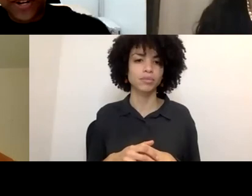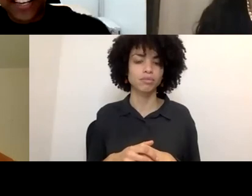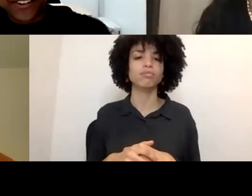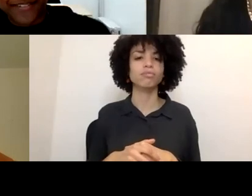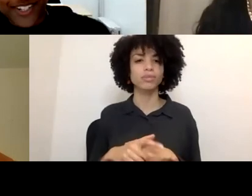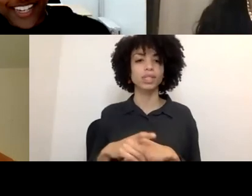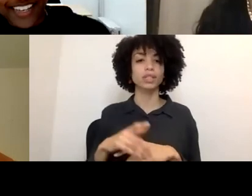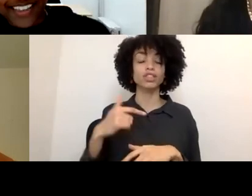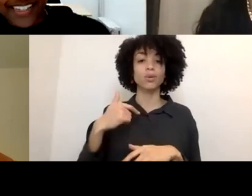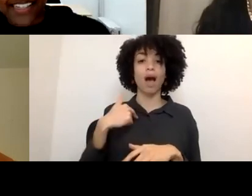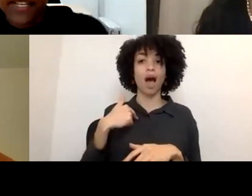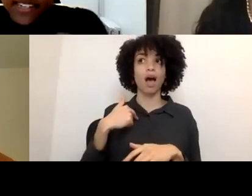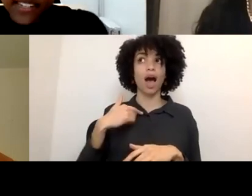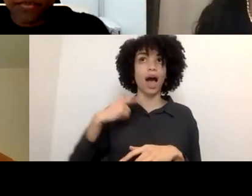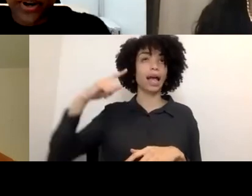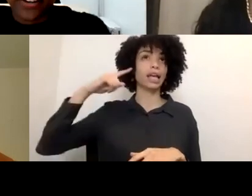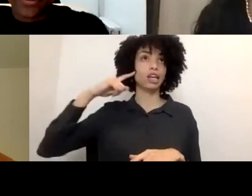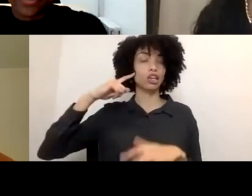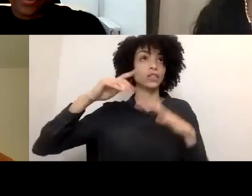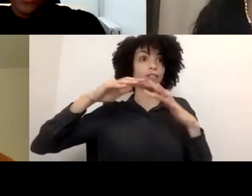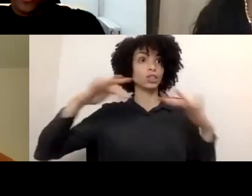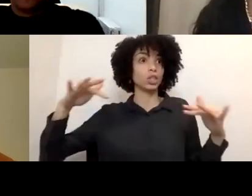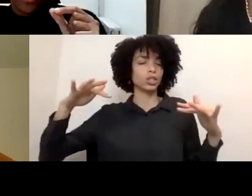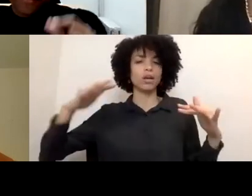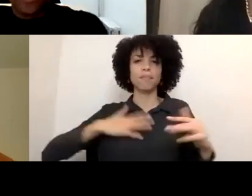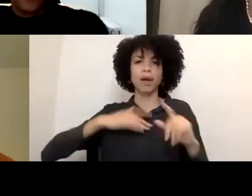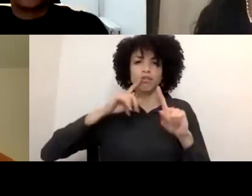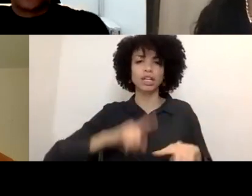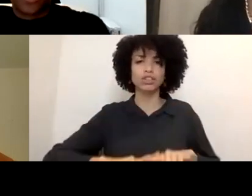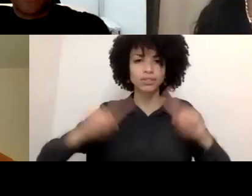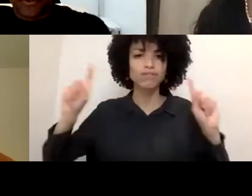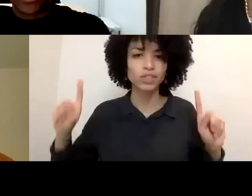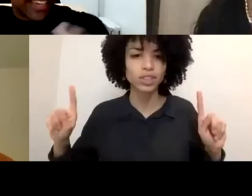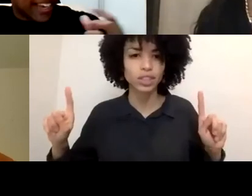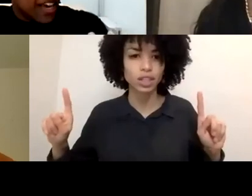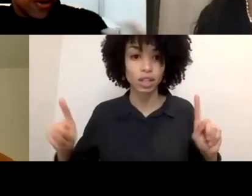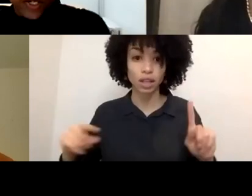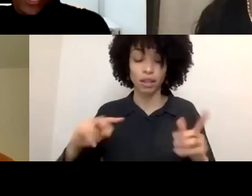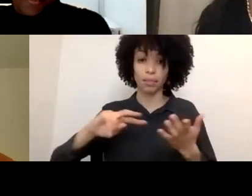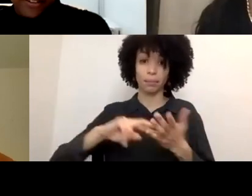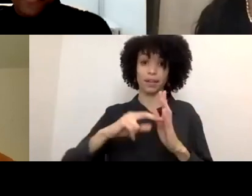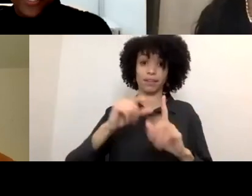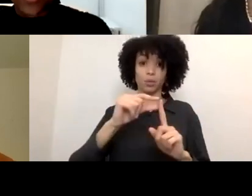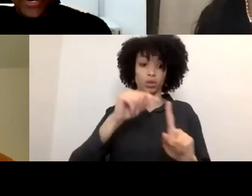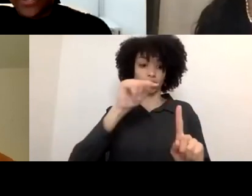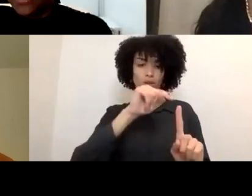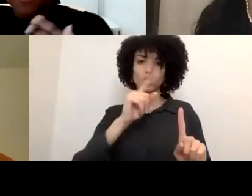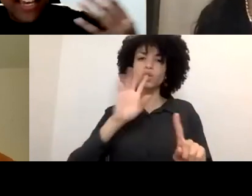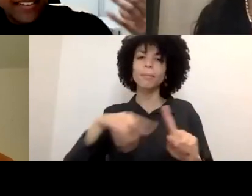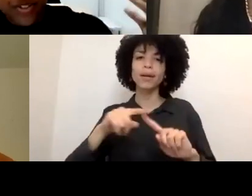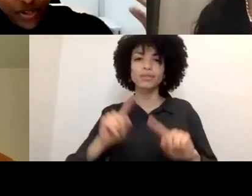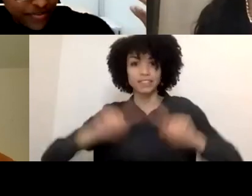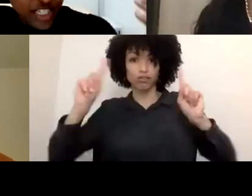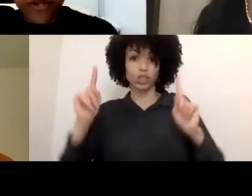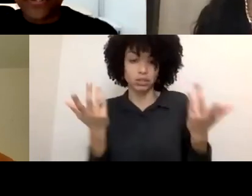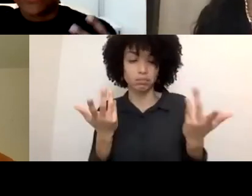reaction when I hear diversity these days, because it is important. And I think, like fundamentally the meaning of the word, like you're talking about difference, right?